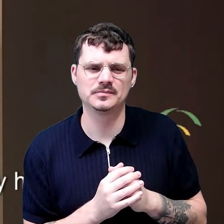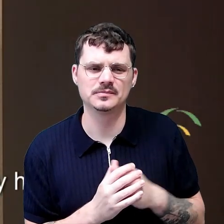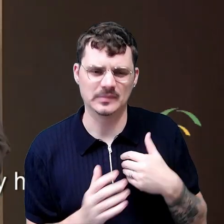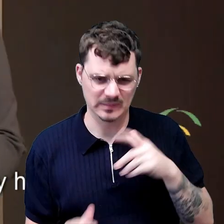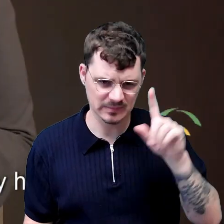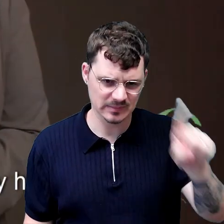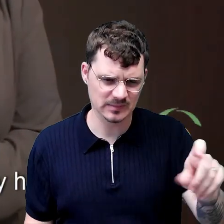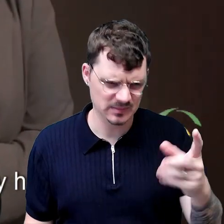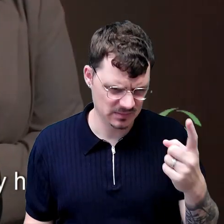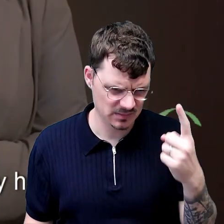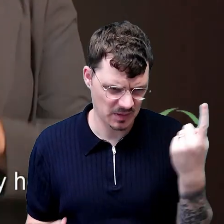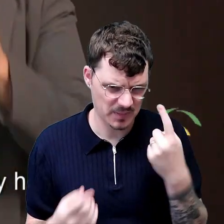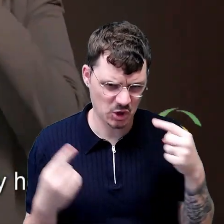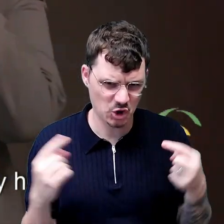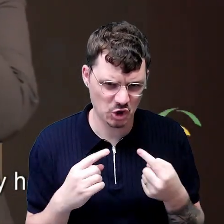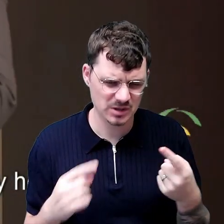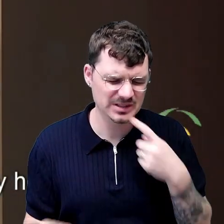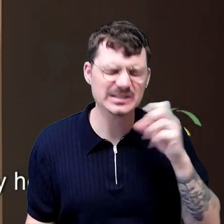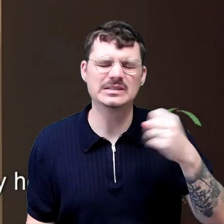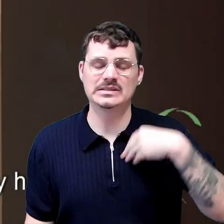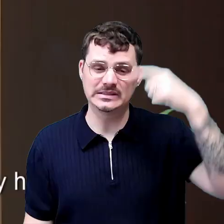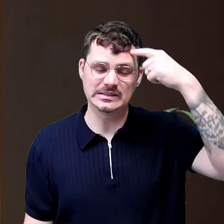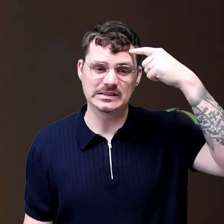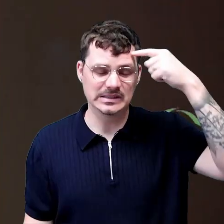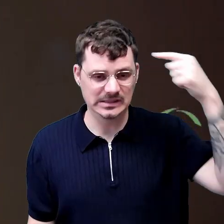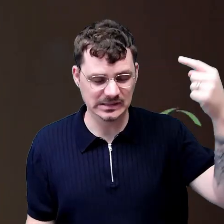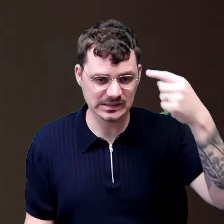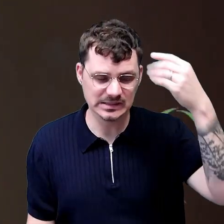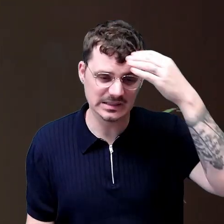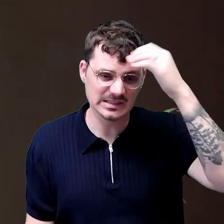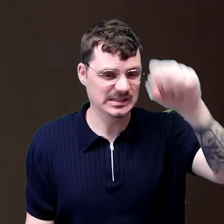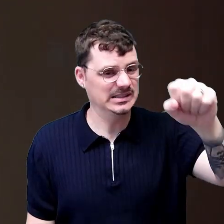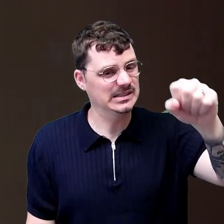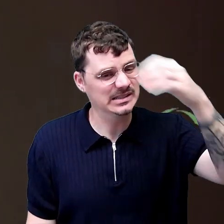Well, does something hurt? Yeah, my head.